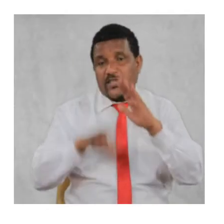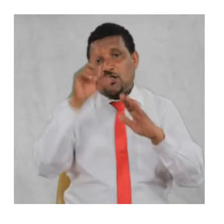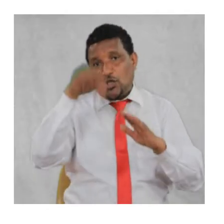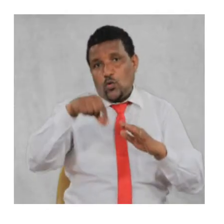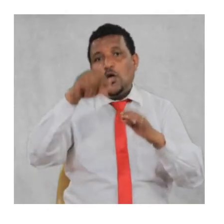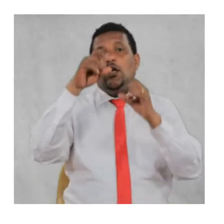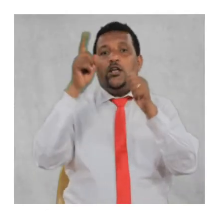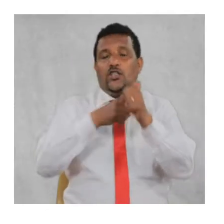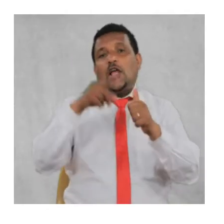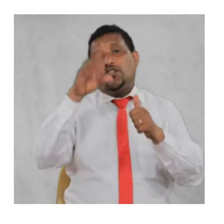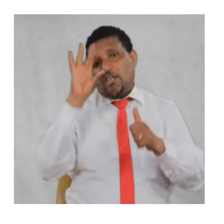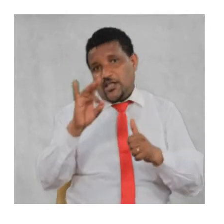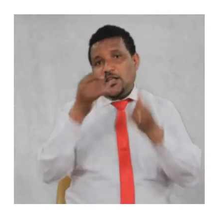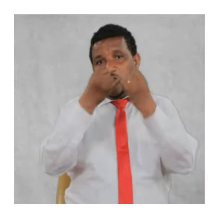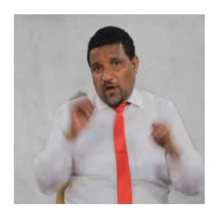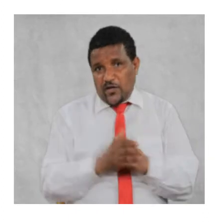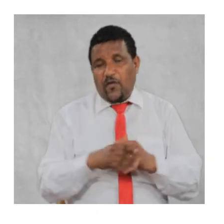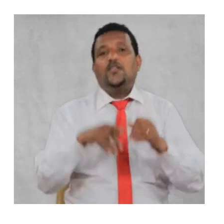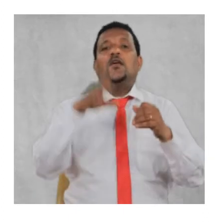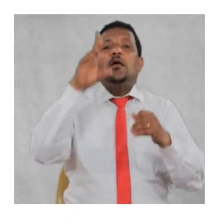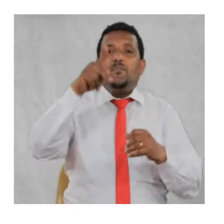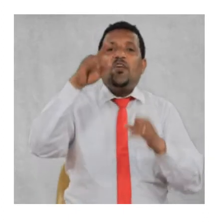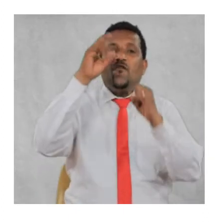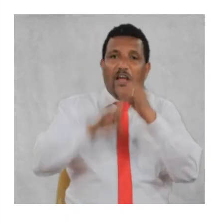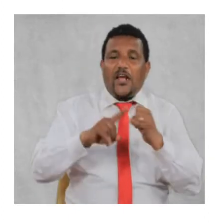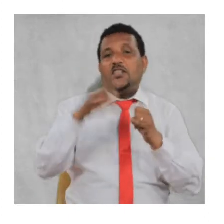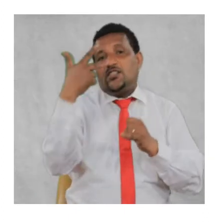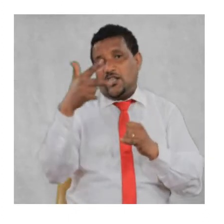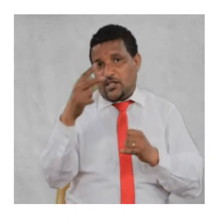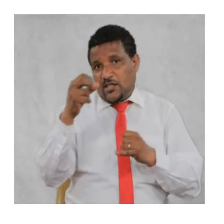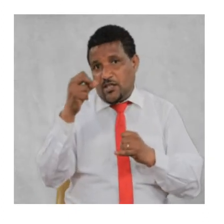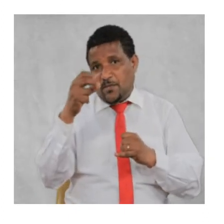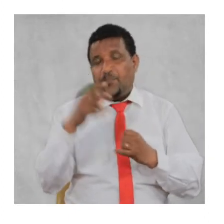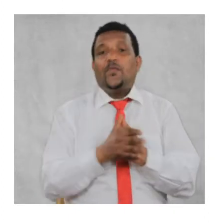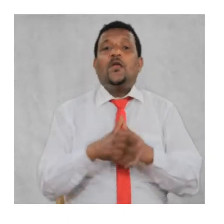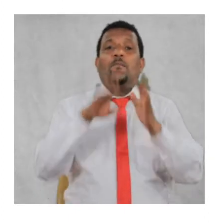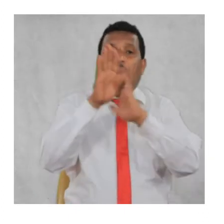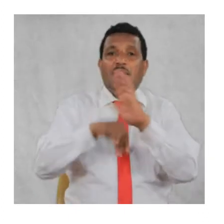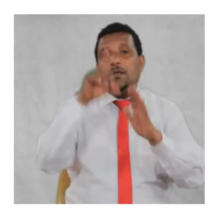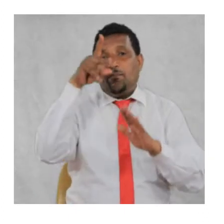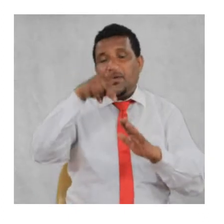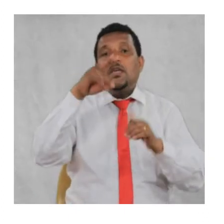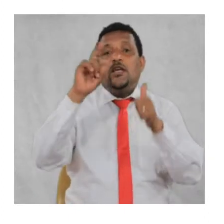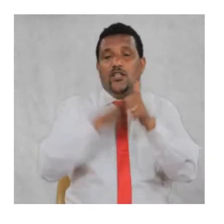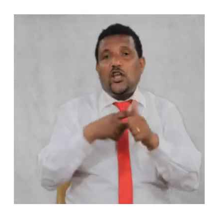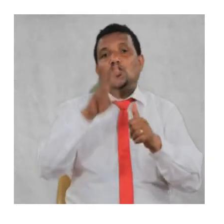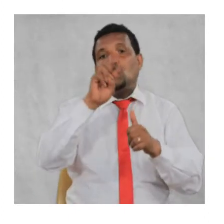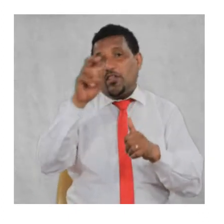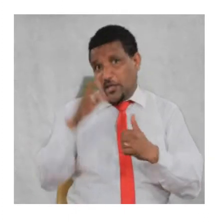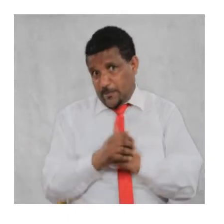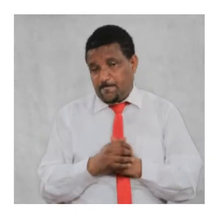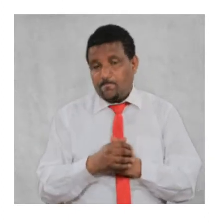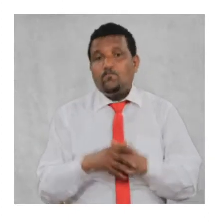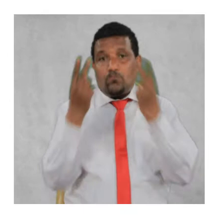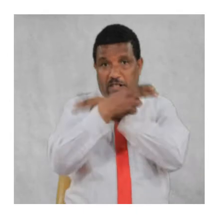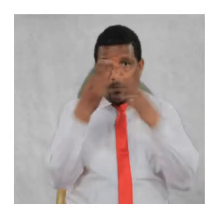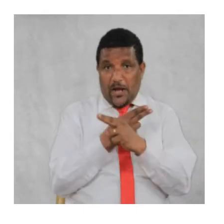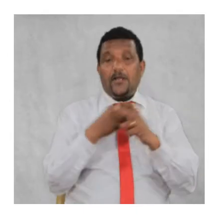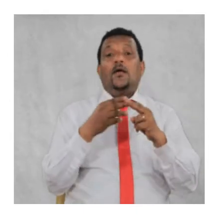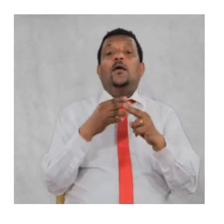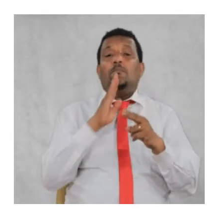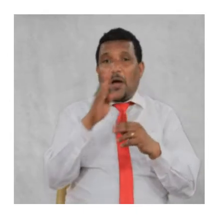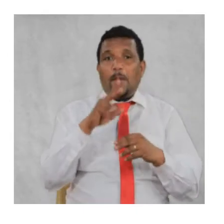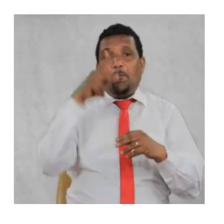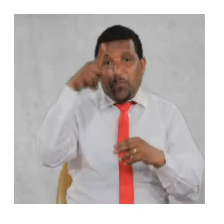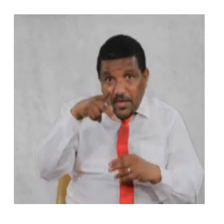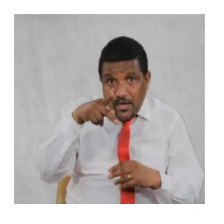is 8, divided by P final is 30 minus P initial is 20, multiplied by